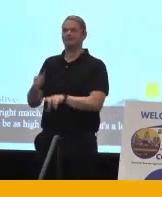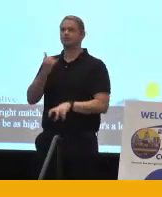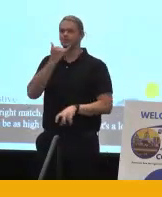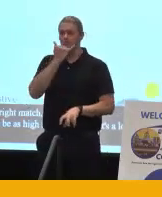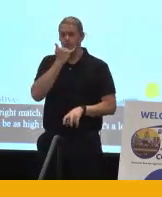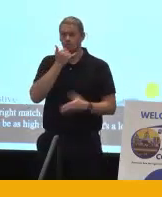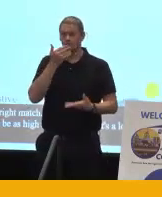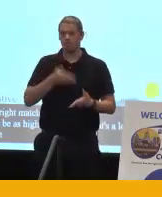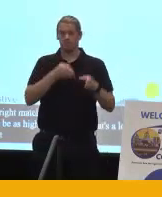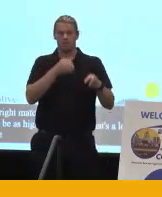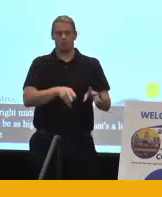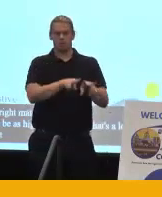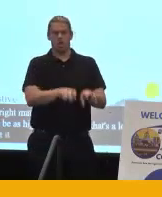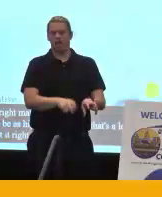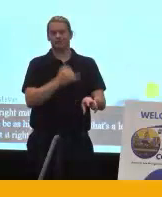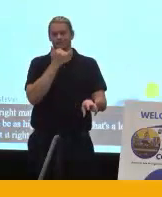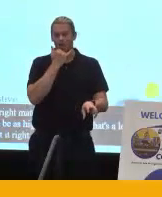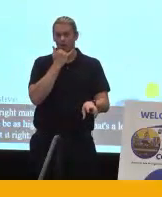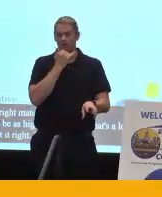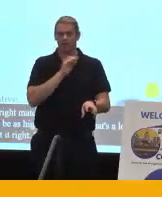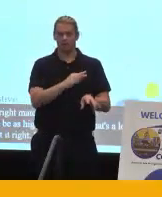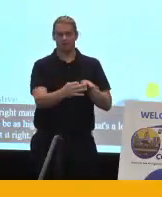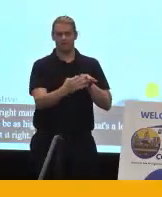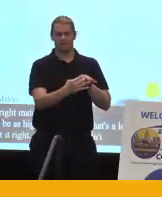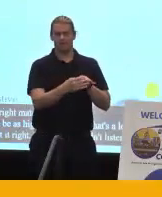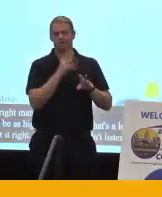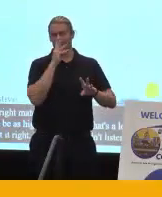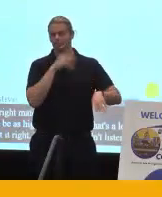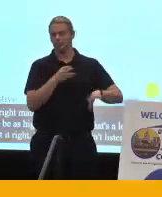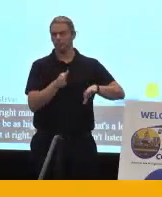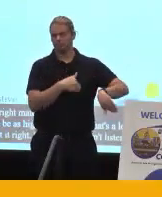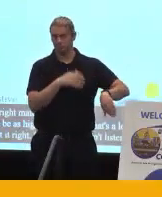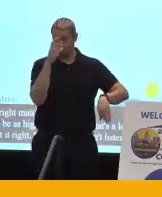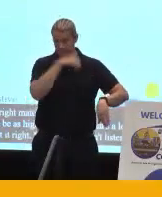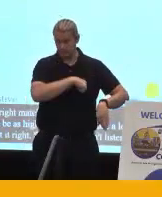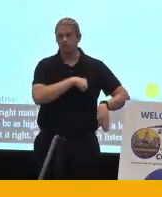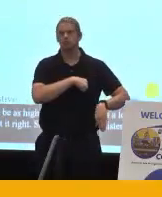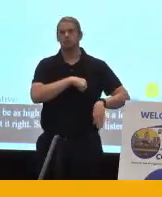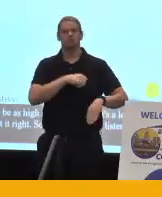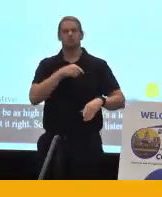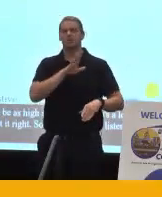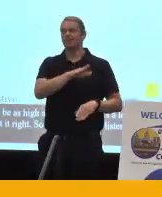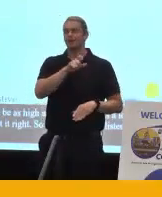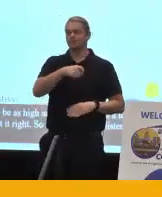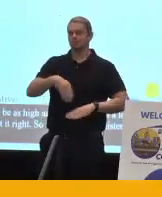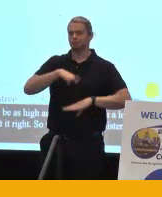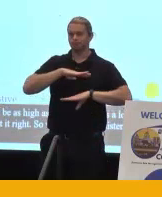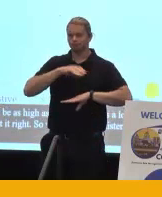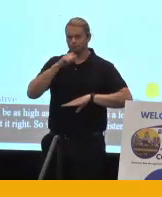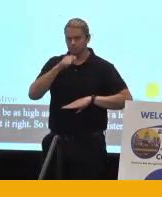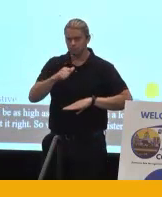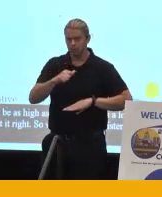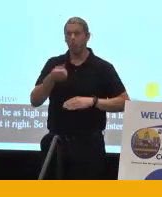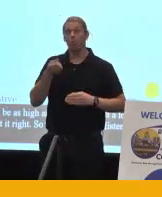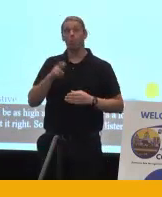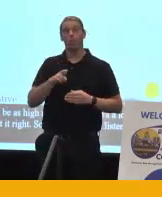to the person and we didn't hear what feedback they had and it didn't meet their needs. We didn't really dig down